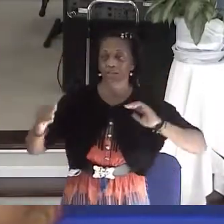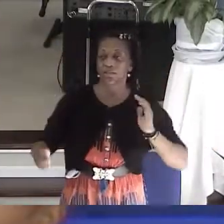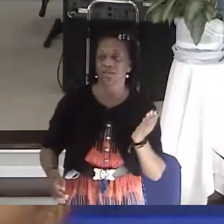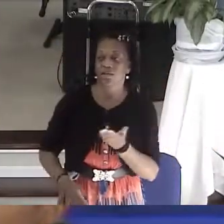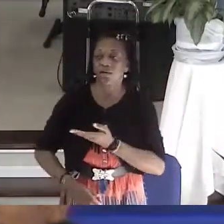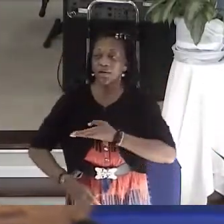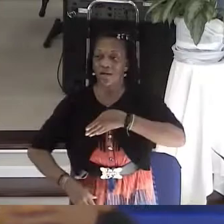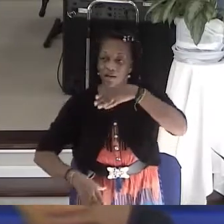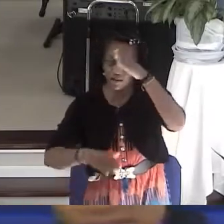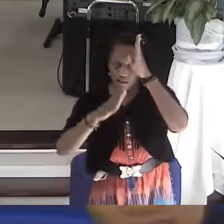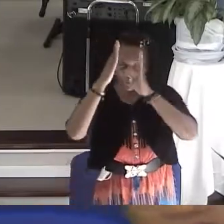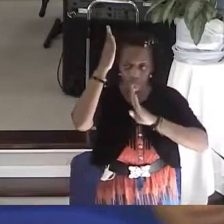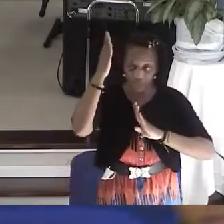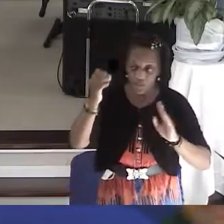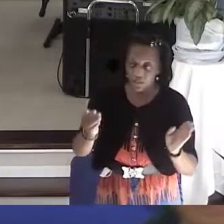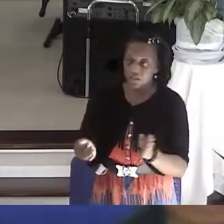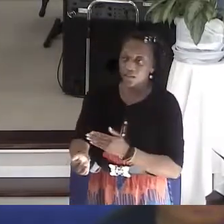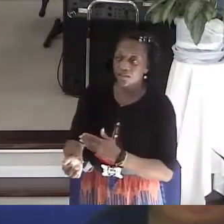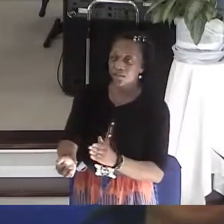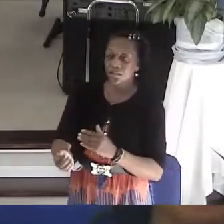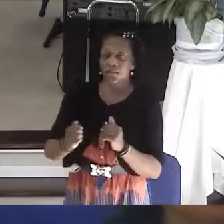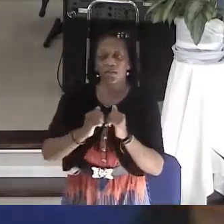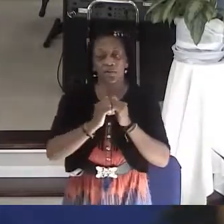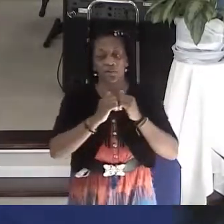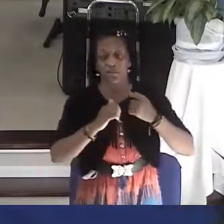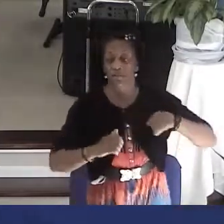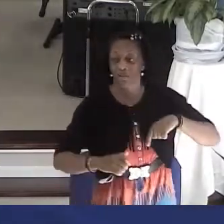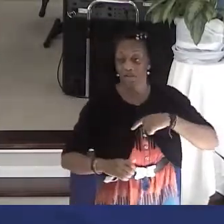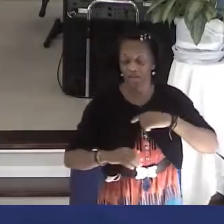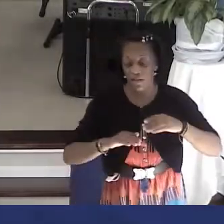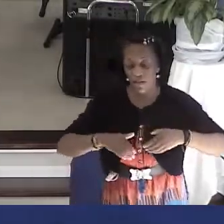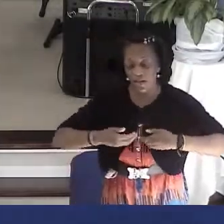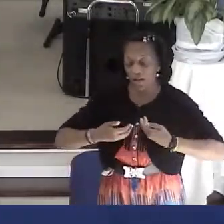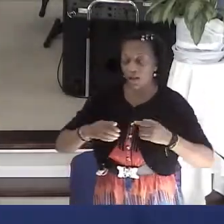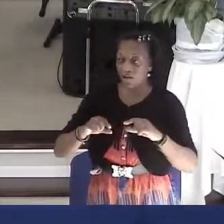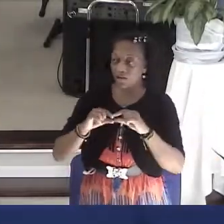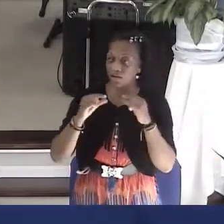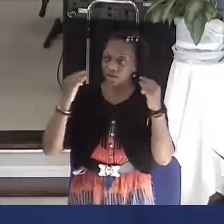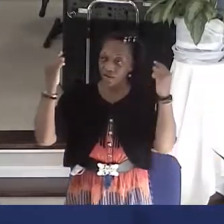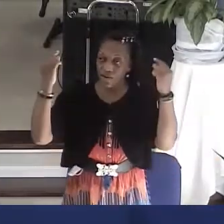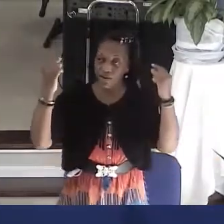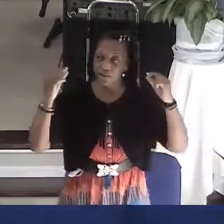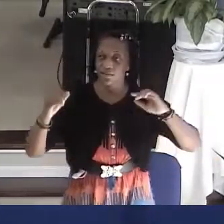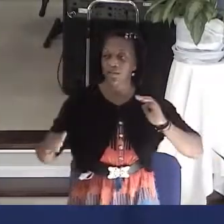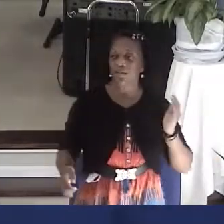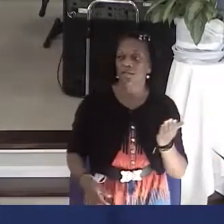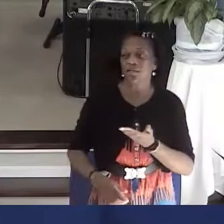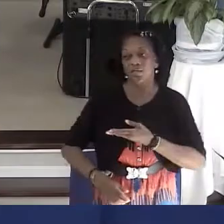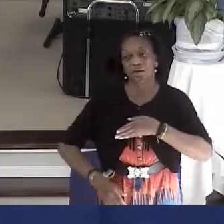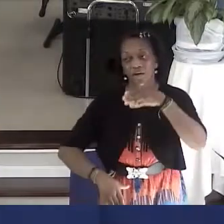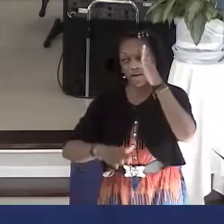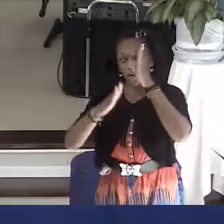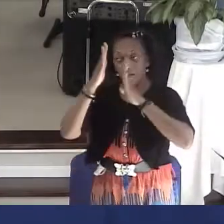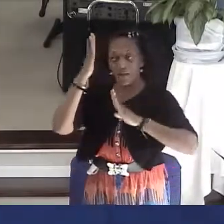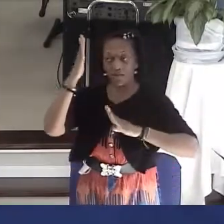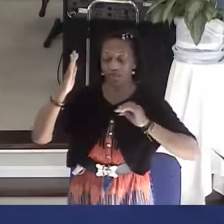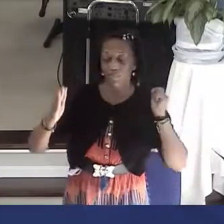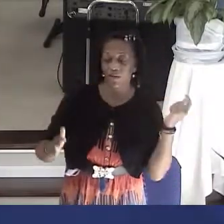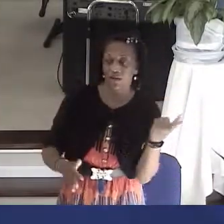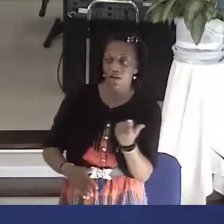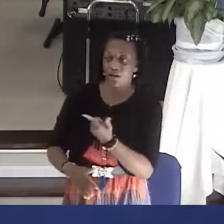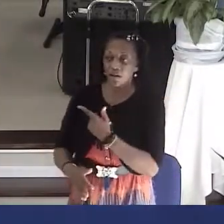God? Sing with me, how great is our God? And all will see